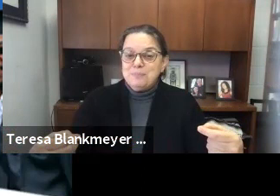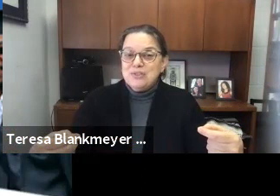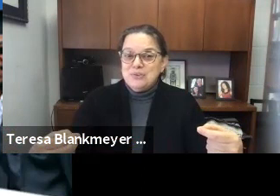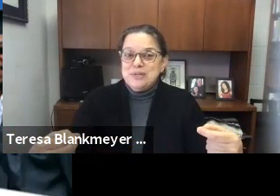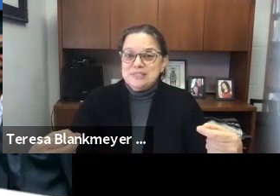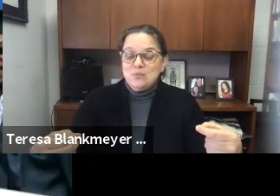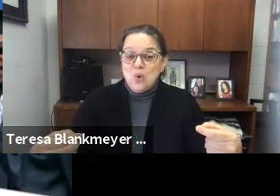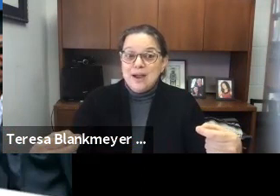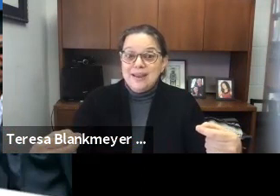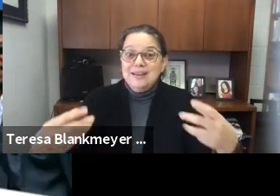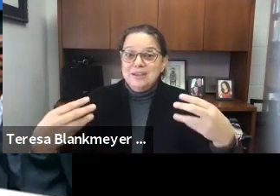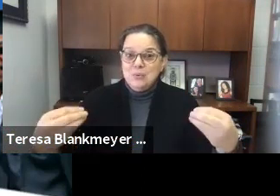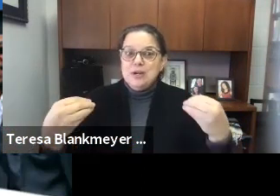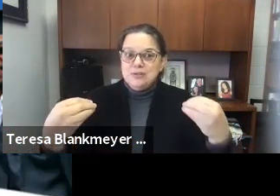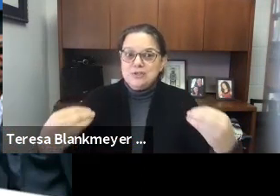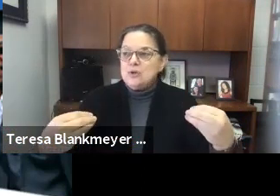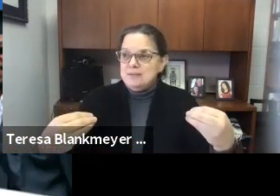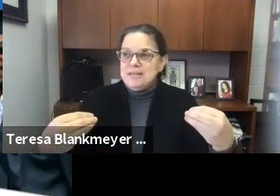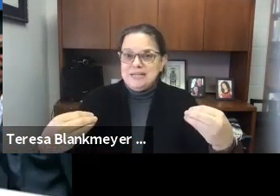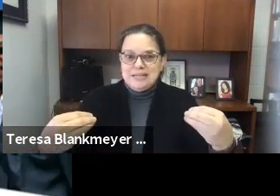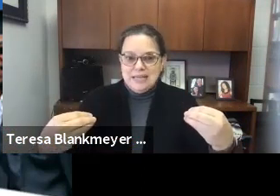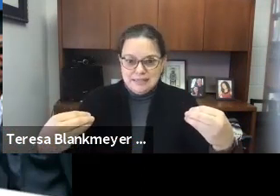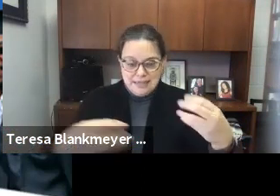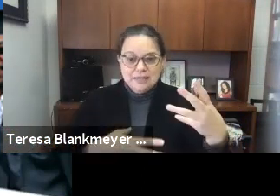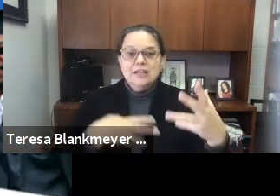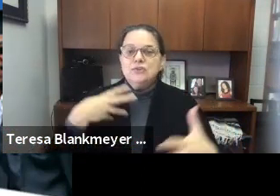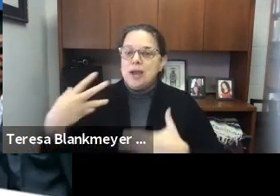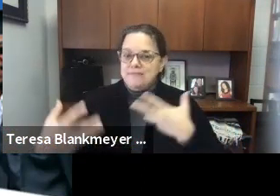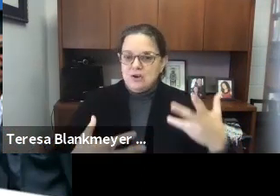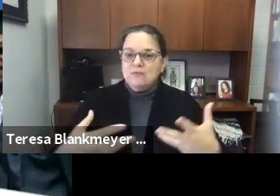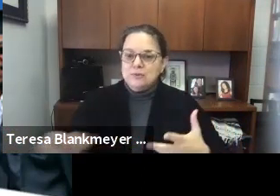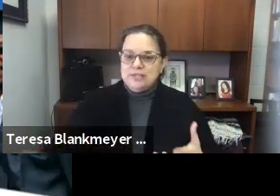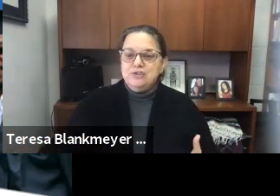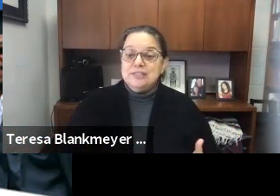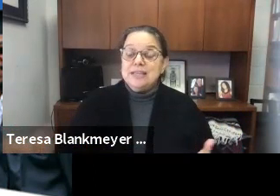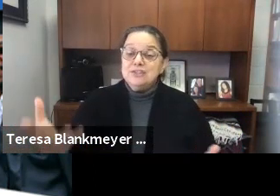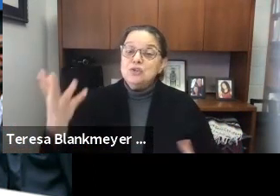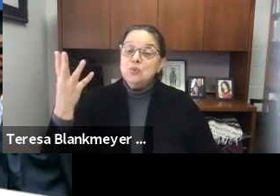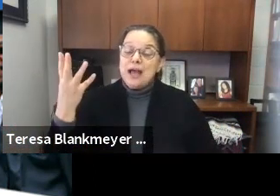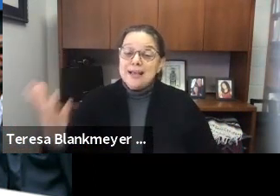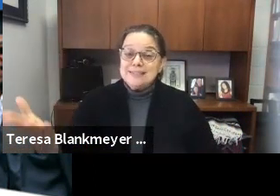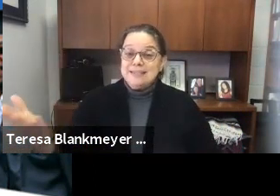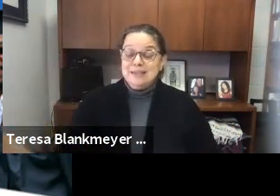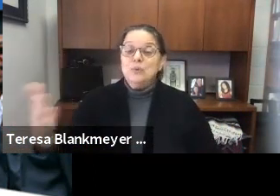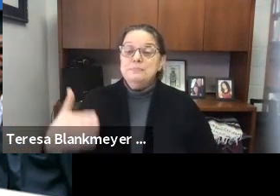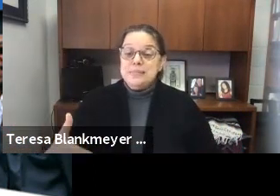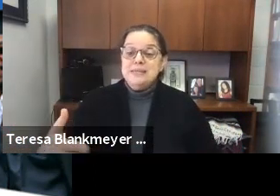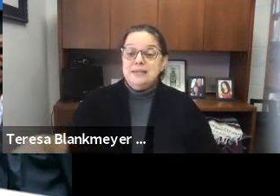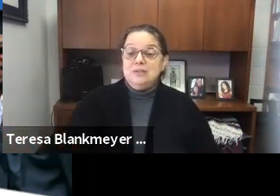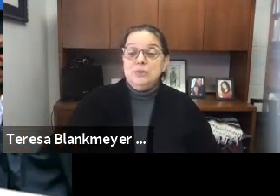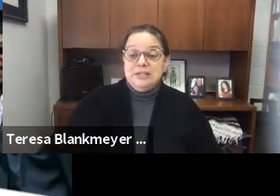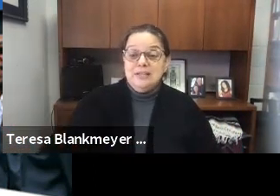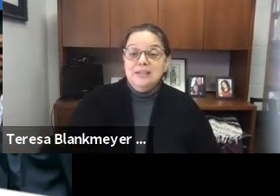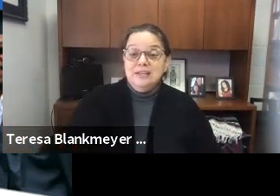and it's part of the reason why we are so committed at Gallaudet to having conversations and to asking that we